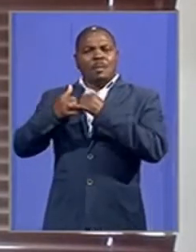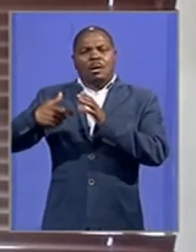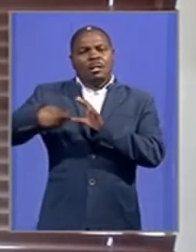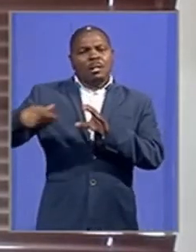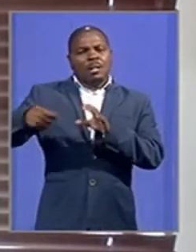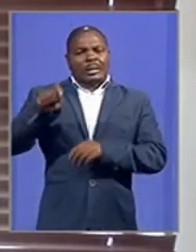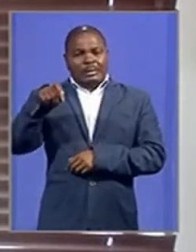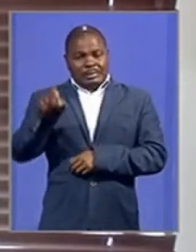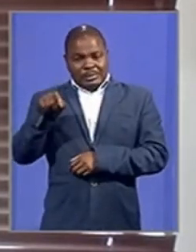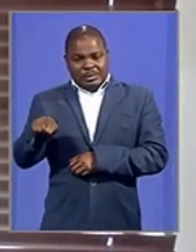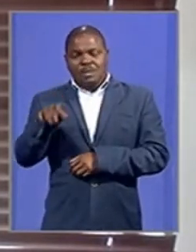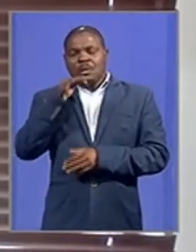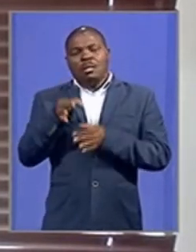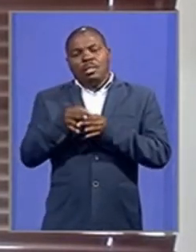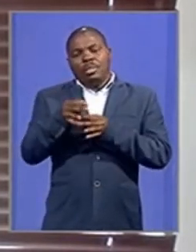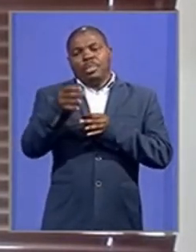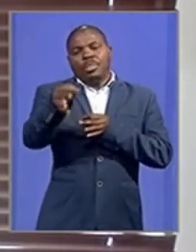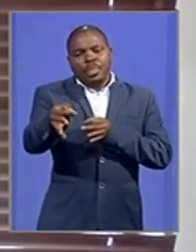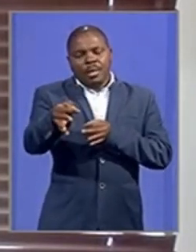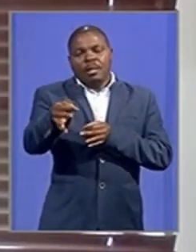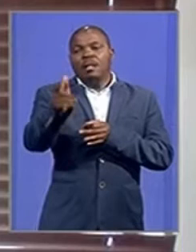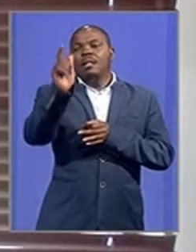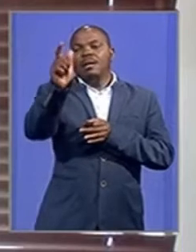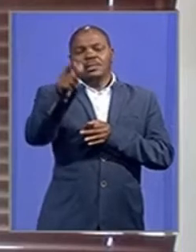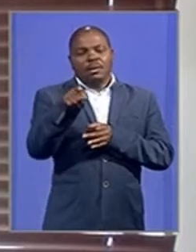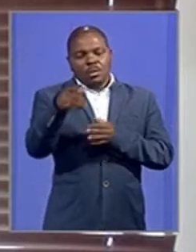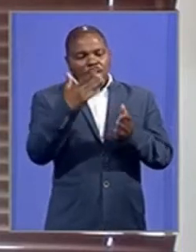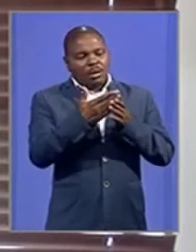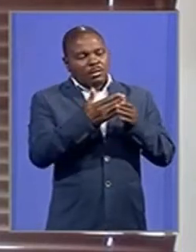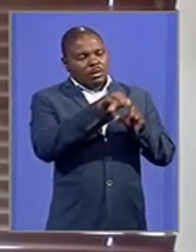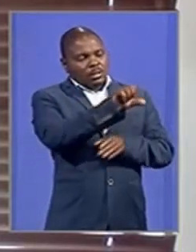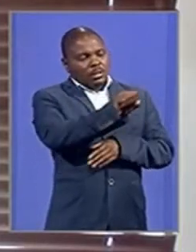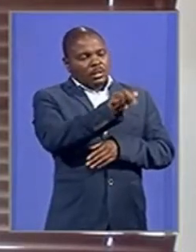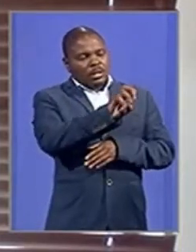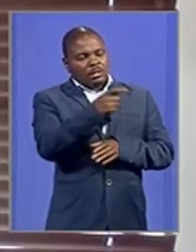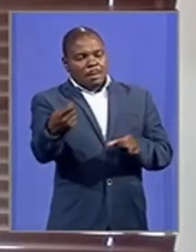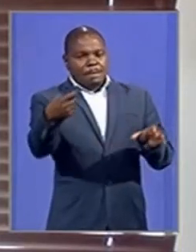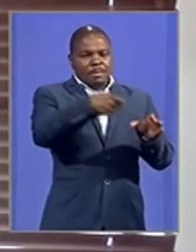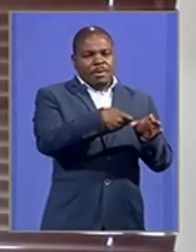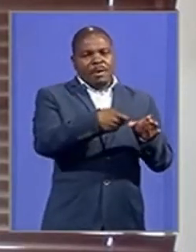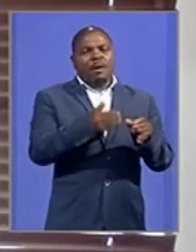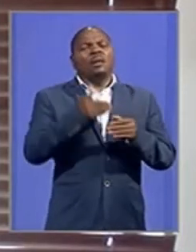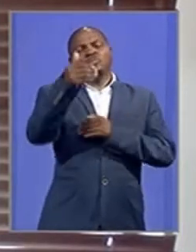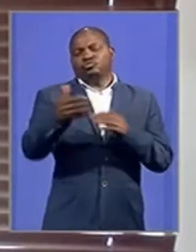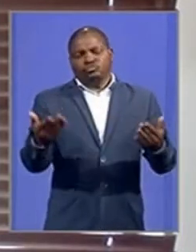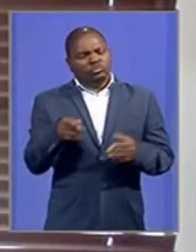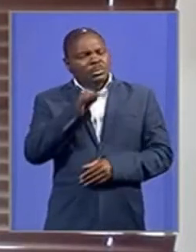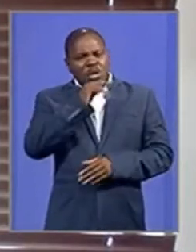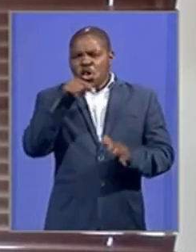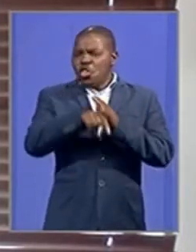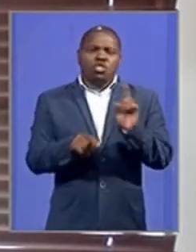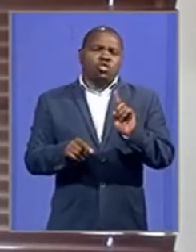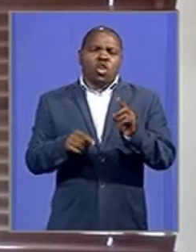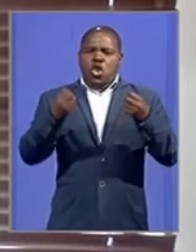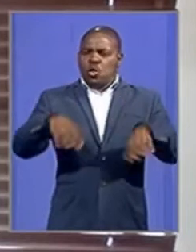being deferred for a number of months before they are required to pay it. So, and that is not a loss really